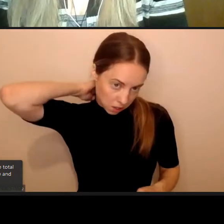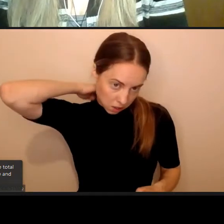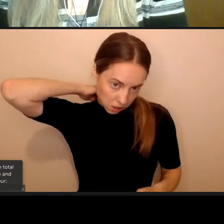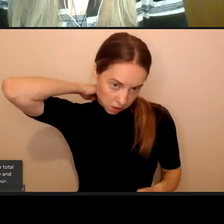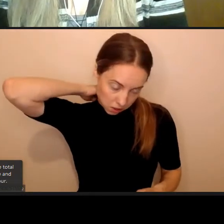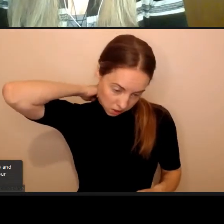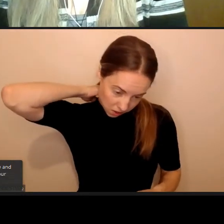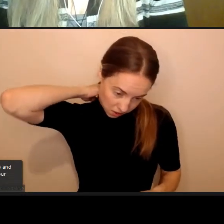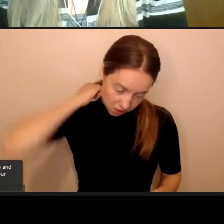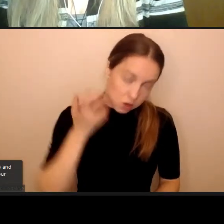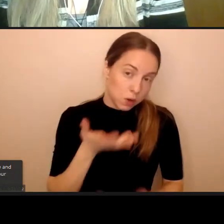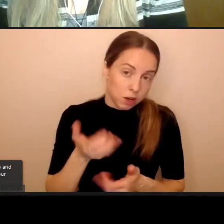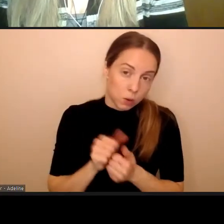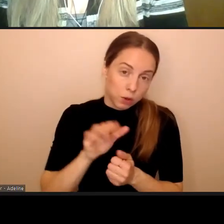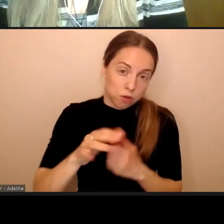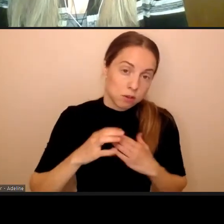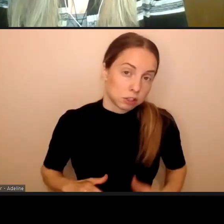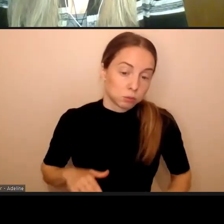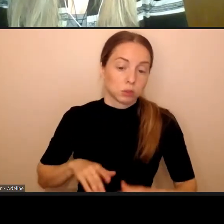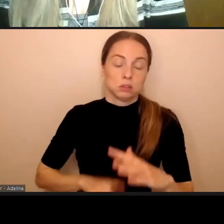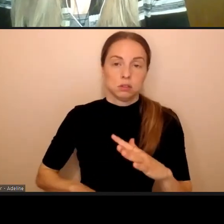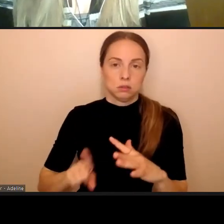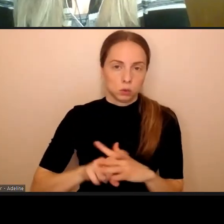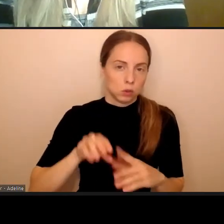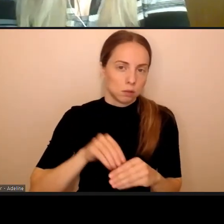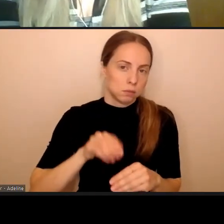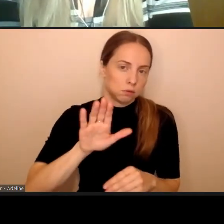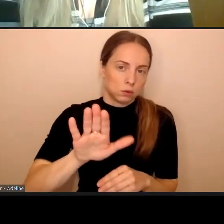your customers who are coming in through your door.